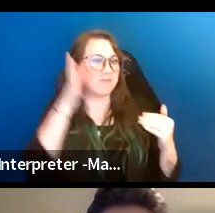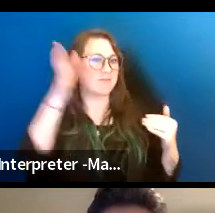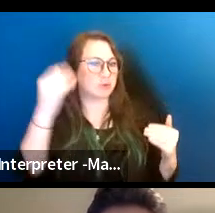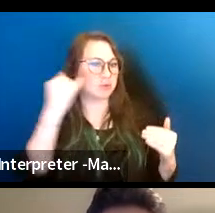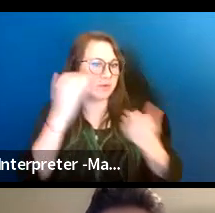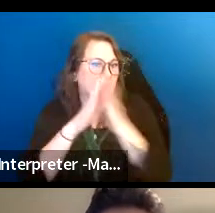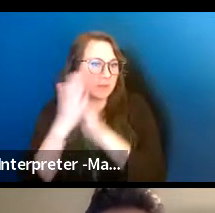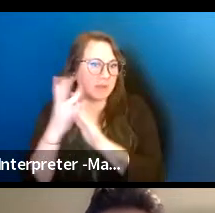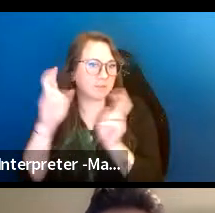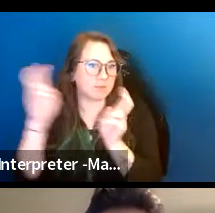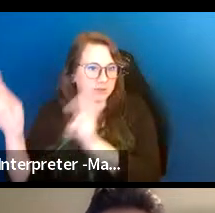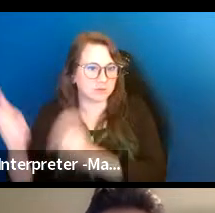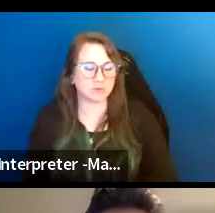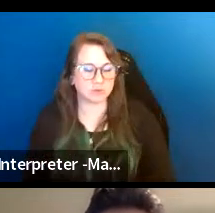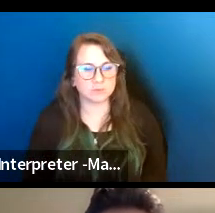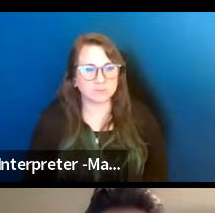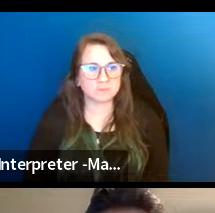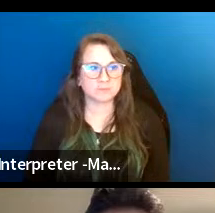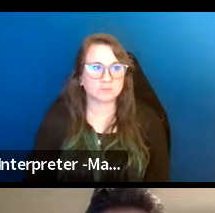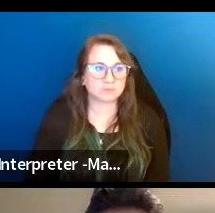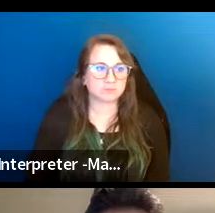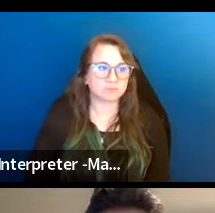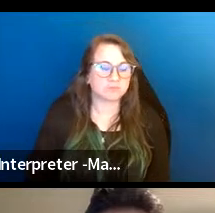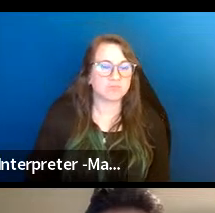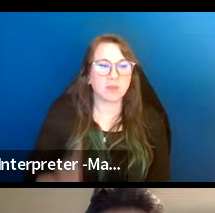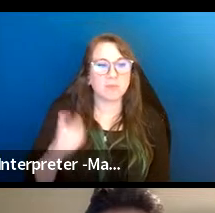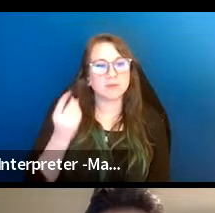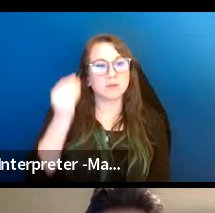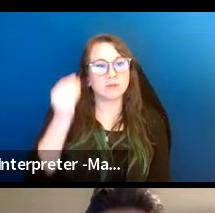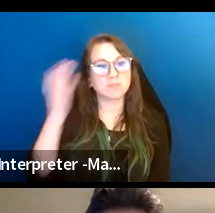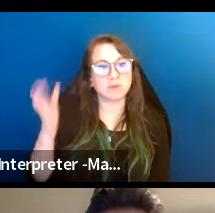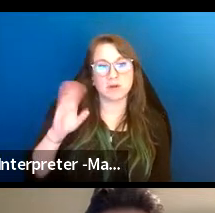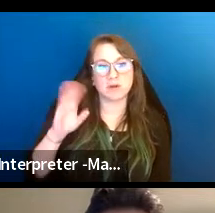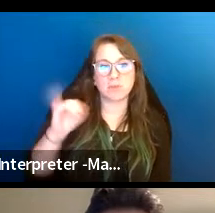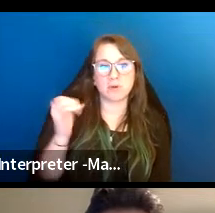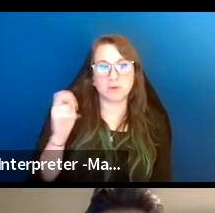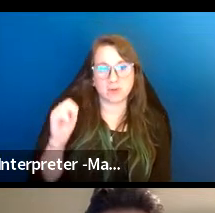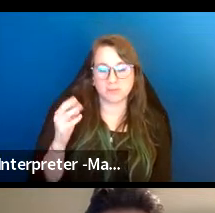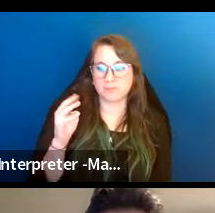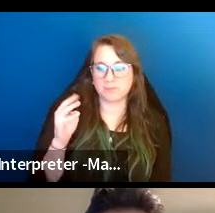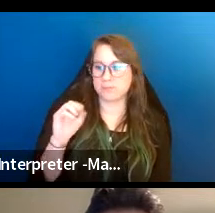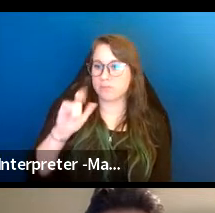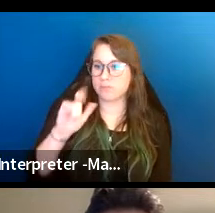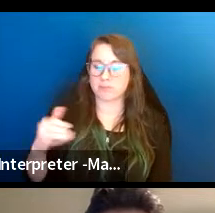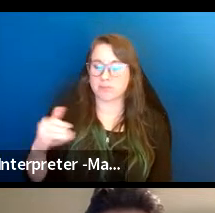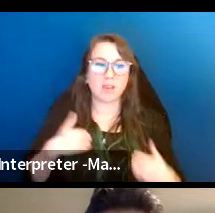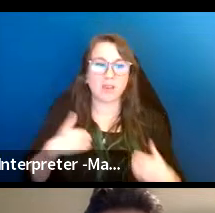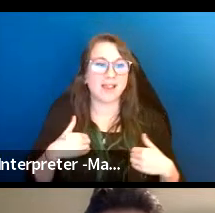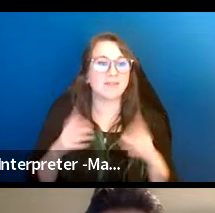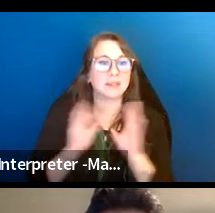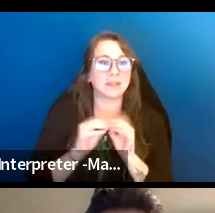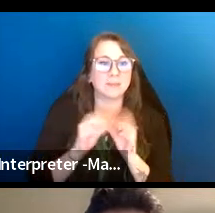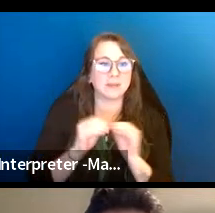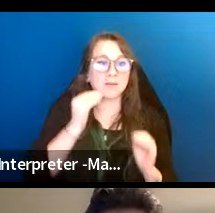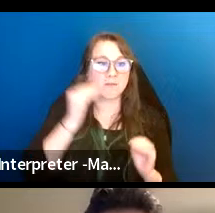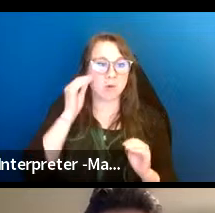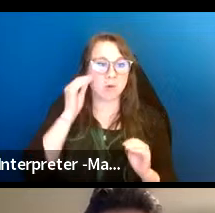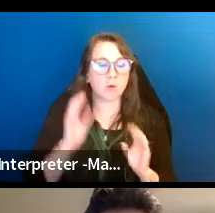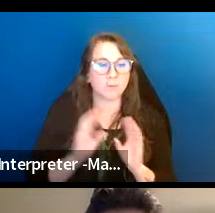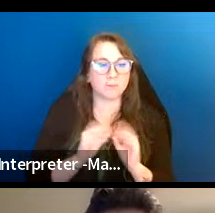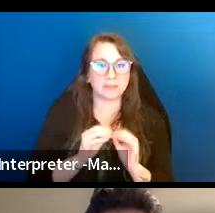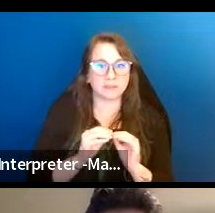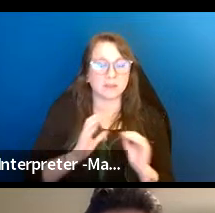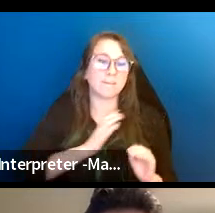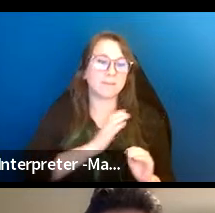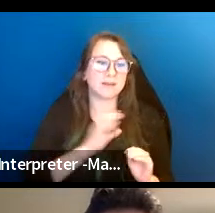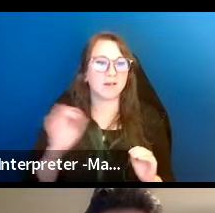issue. But just so you know, Mr. Bohan and Marty, we do have our committee of a whole meeting on February,